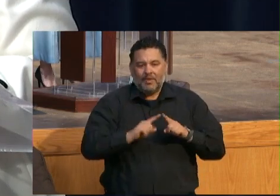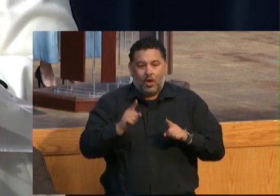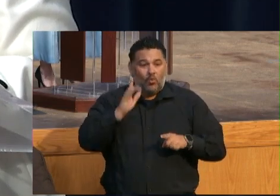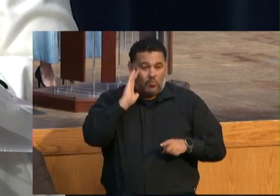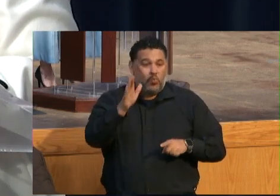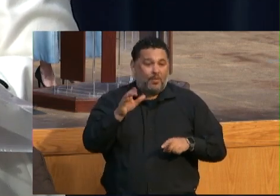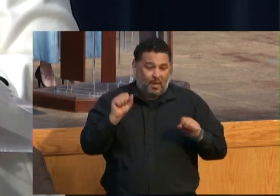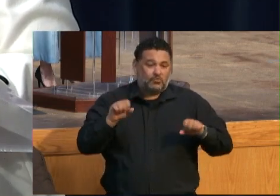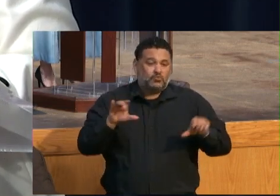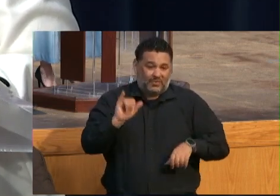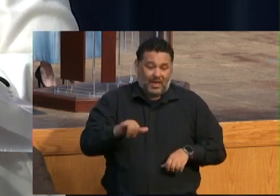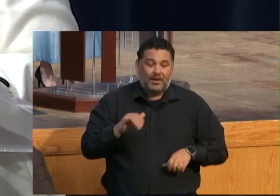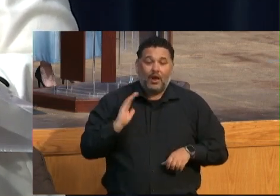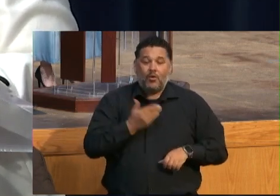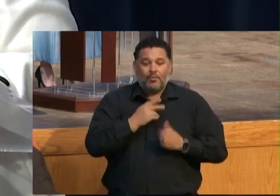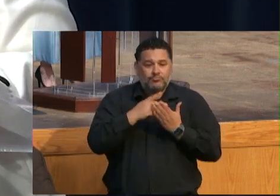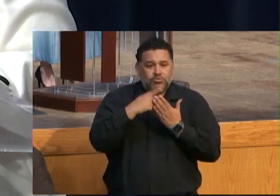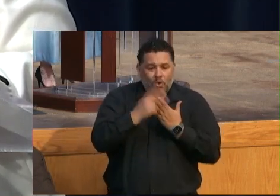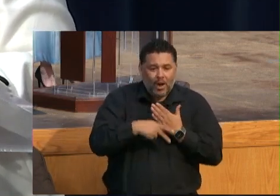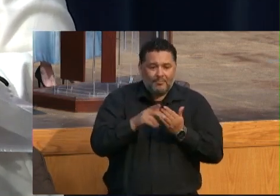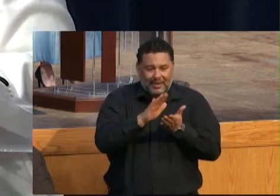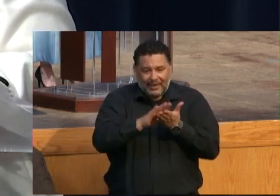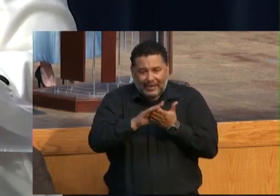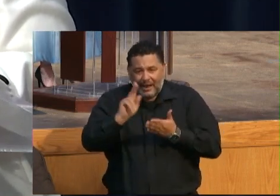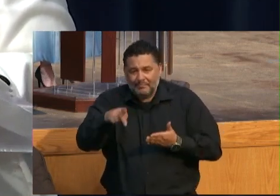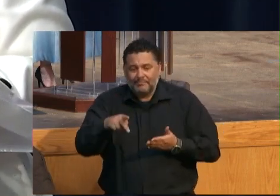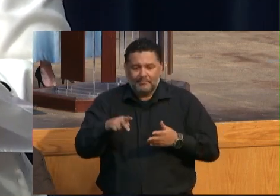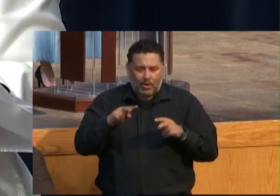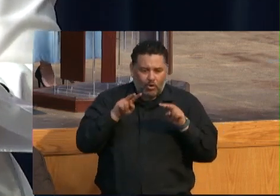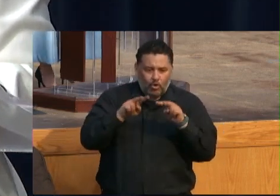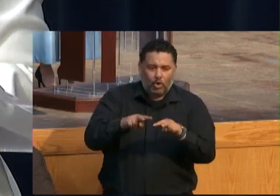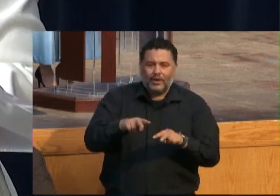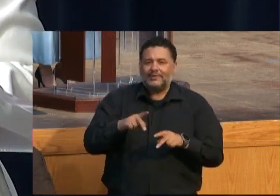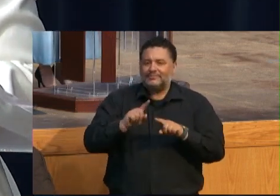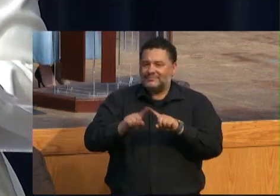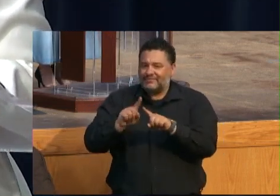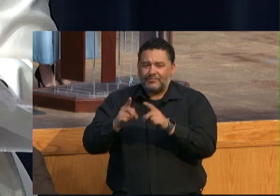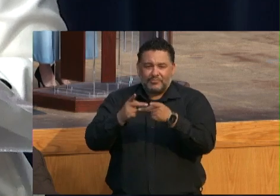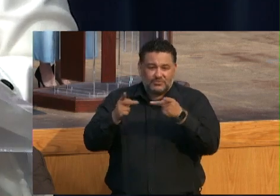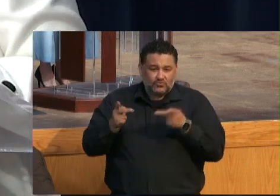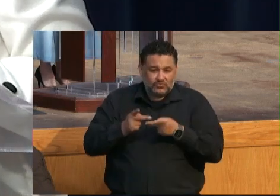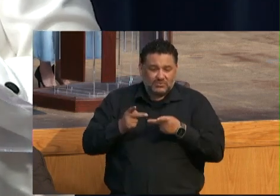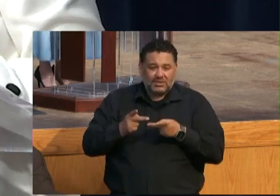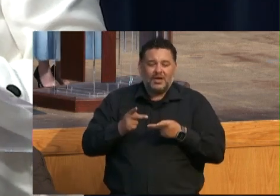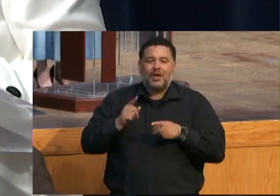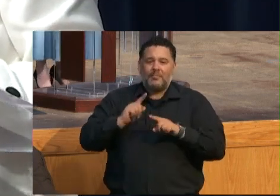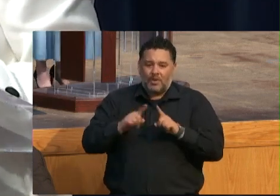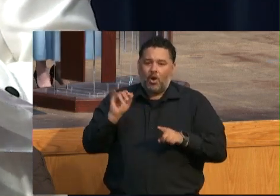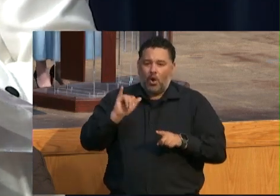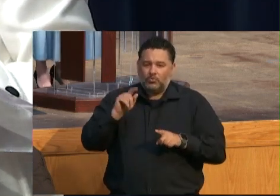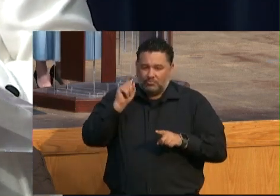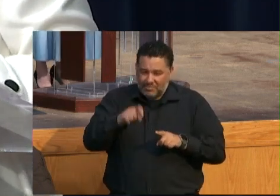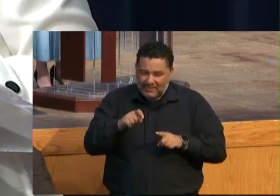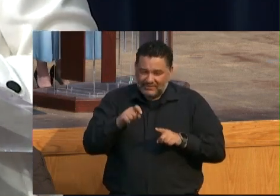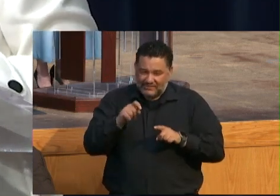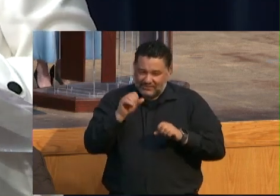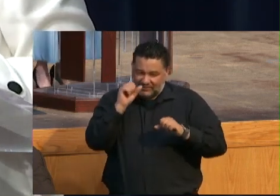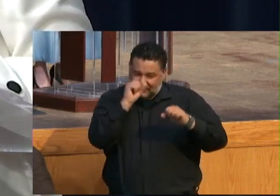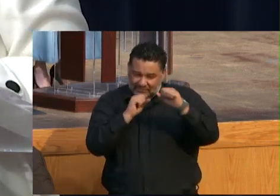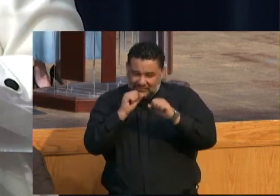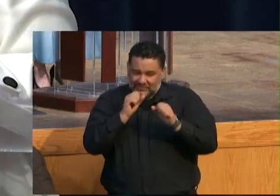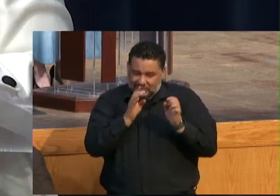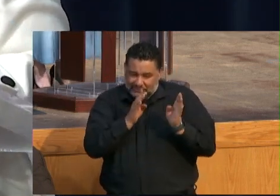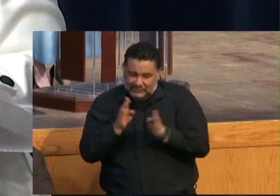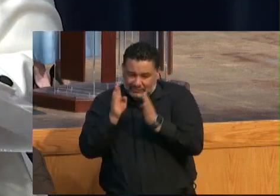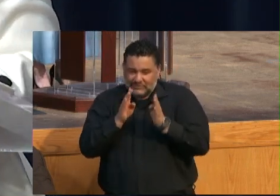program cleanup, looking at positions, but we also need to be thoughtful in the direction that we're going to go as